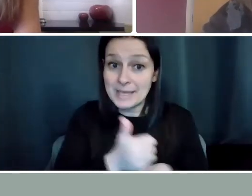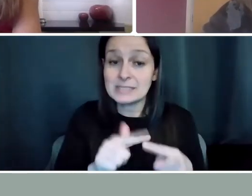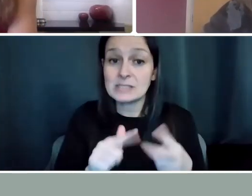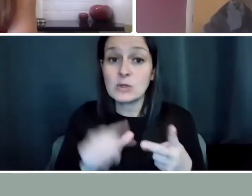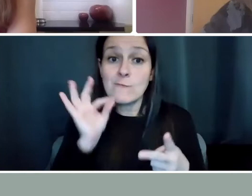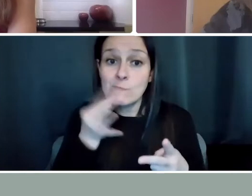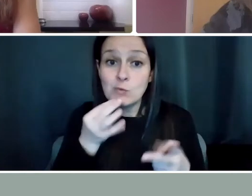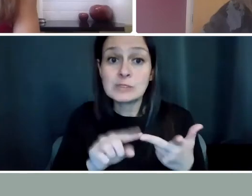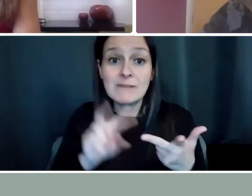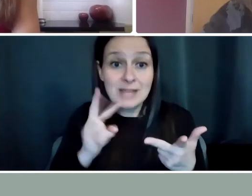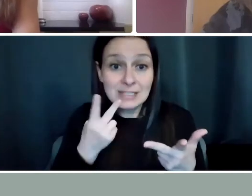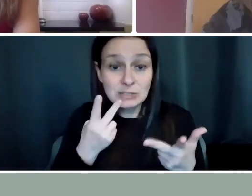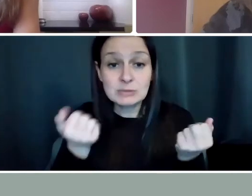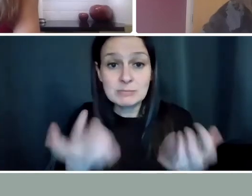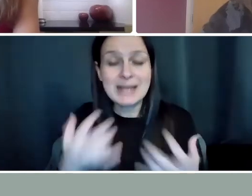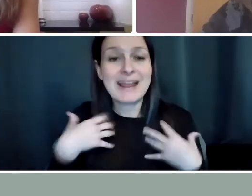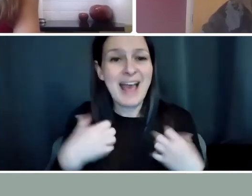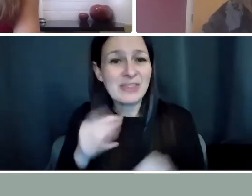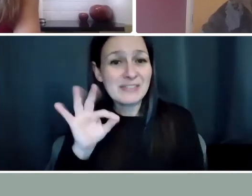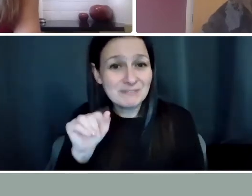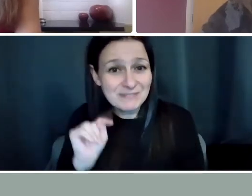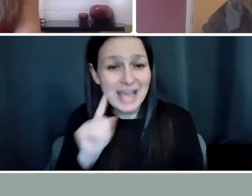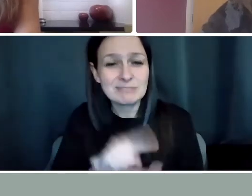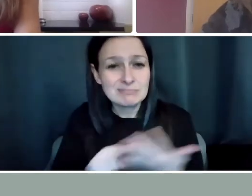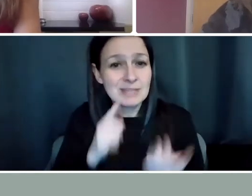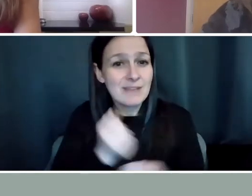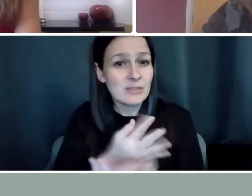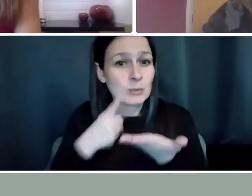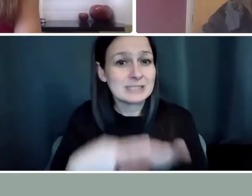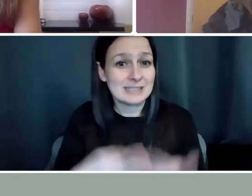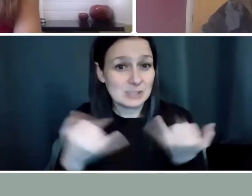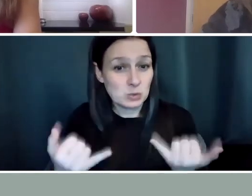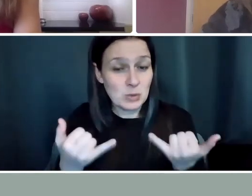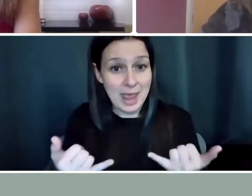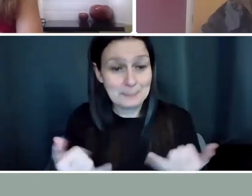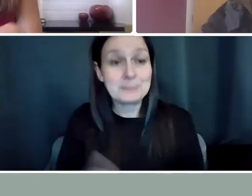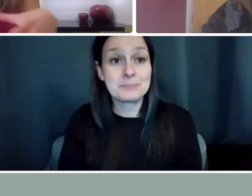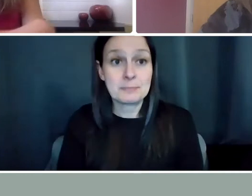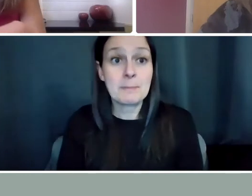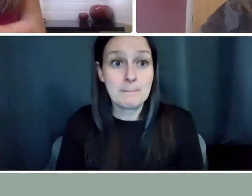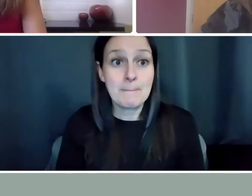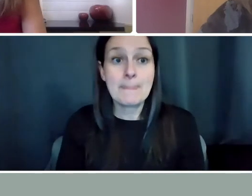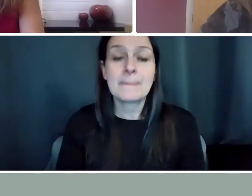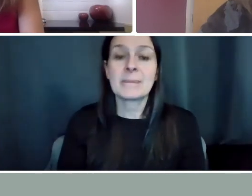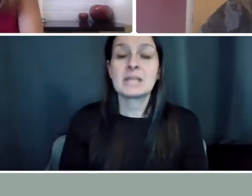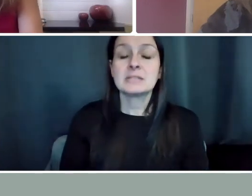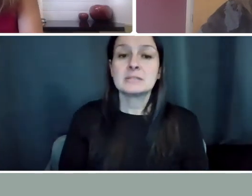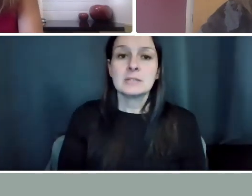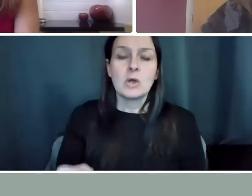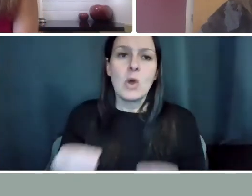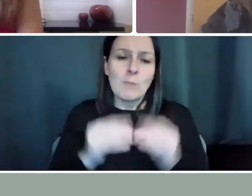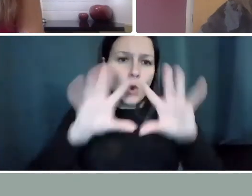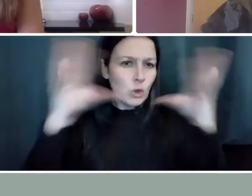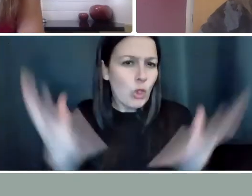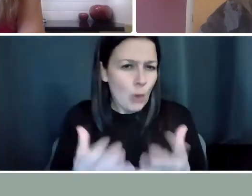vegetable rich, healthy fat, you know, everything that we've talked about today on a kind of, you know, macro level, global